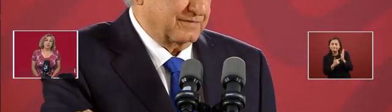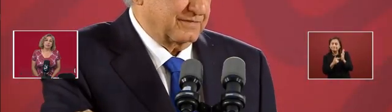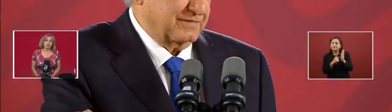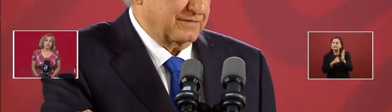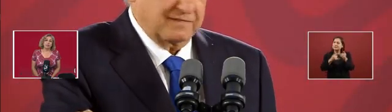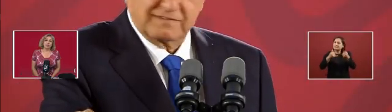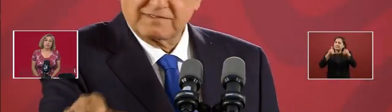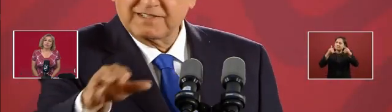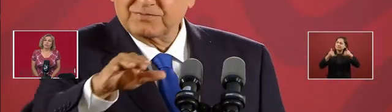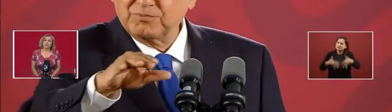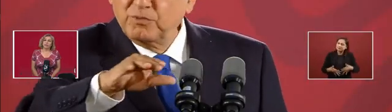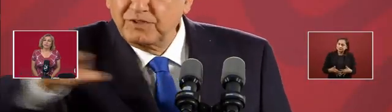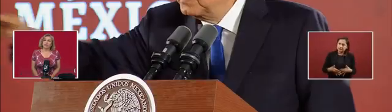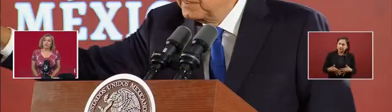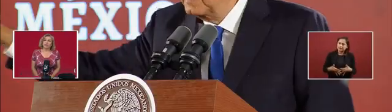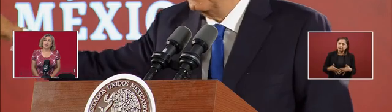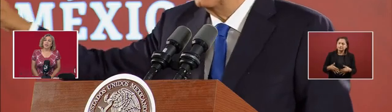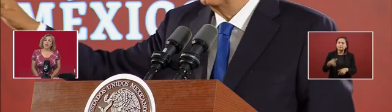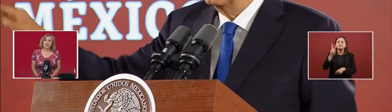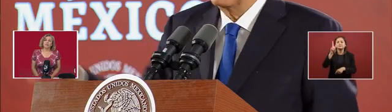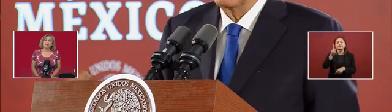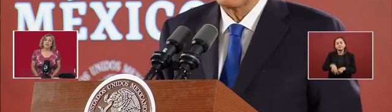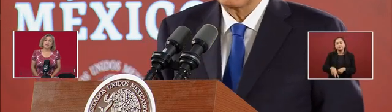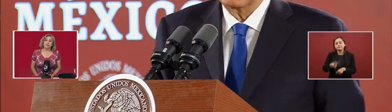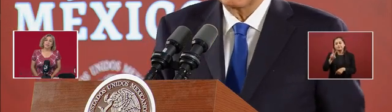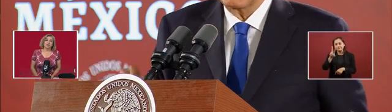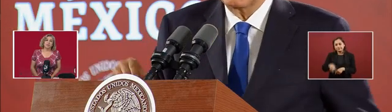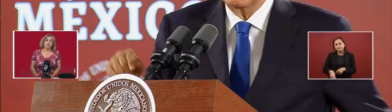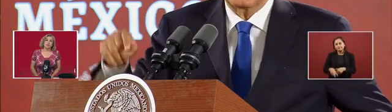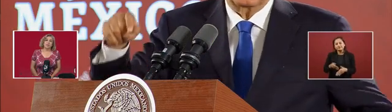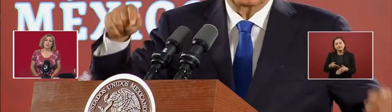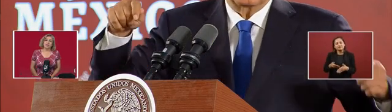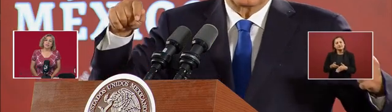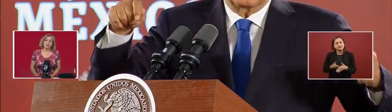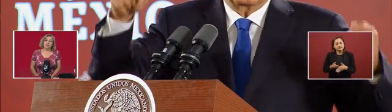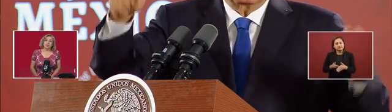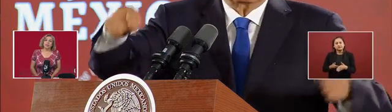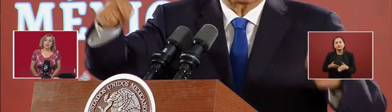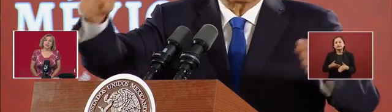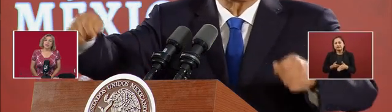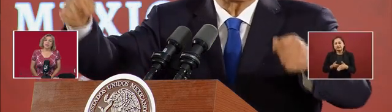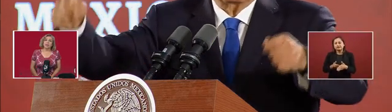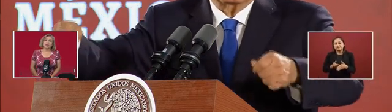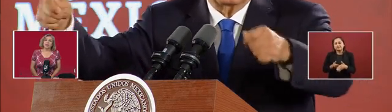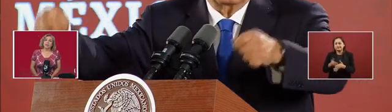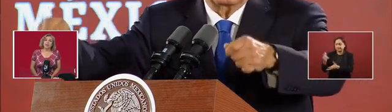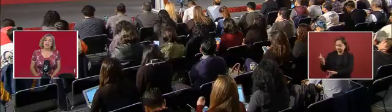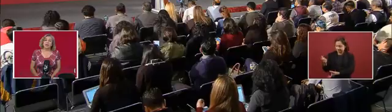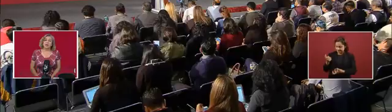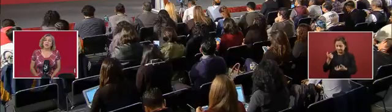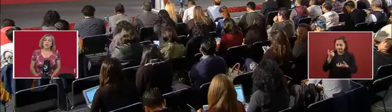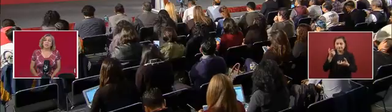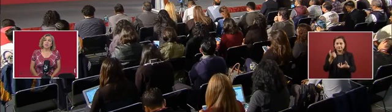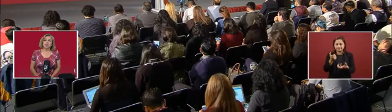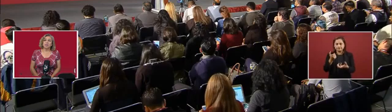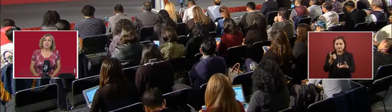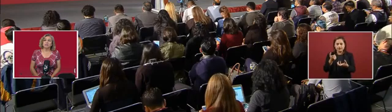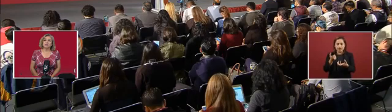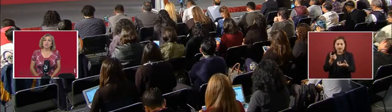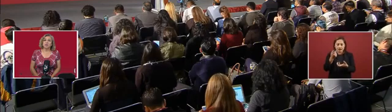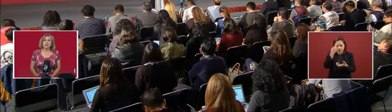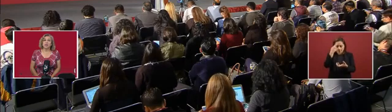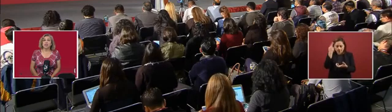forward entre todos between all of us para que camine, so that it can walk. porque no estaba Because it preparado el was not, gobierno